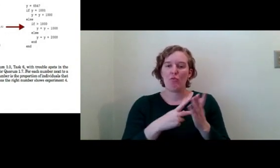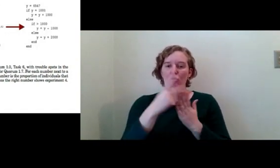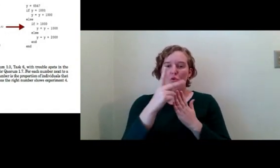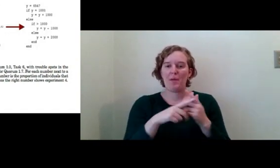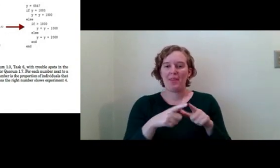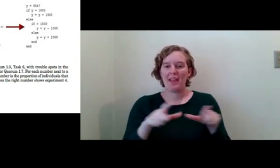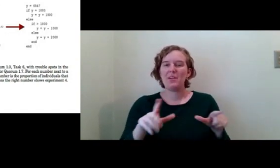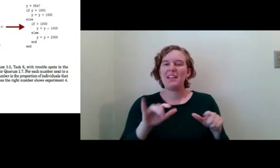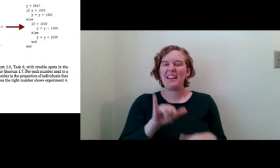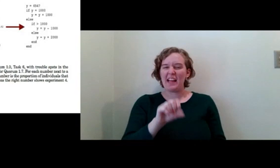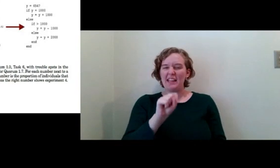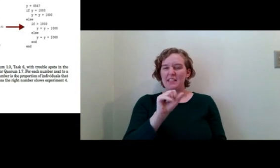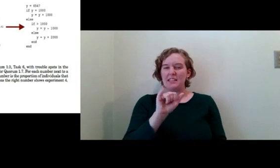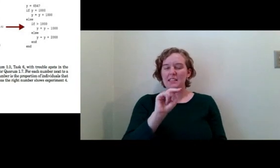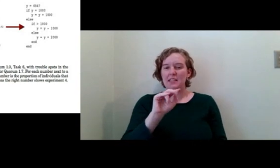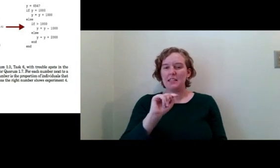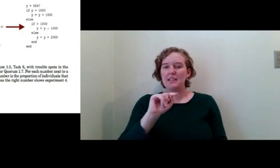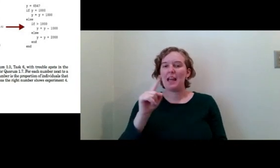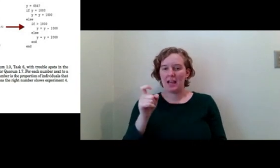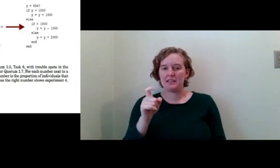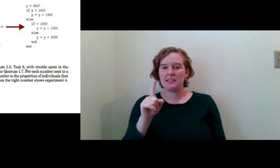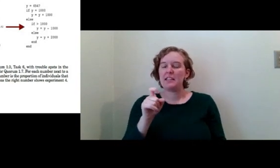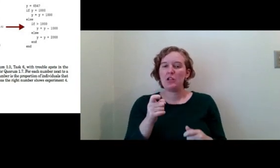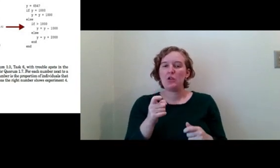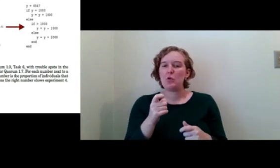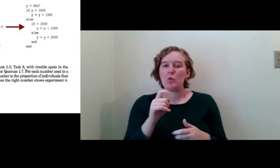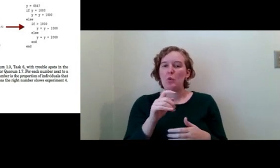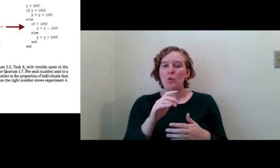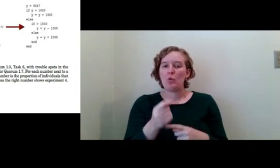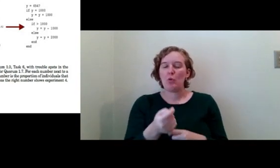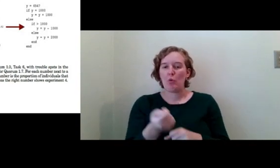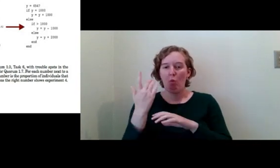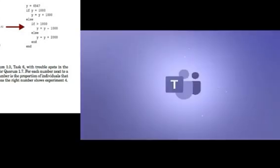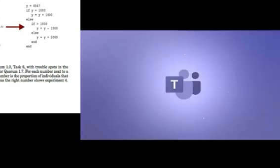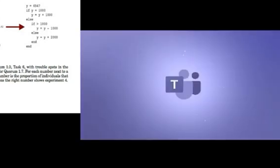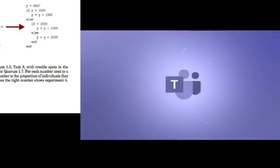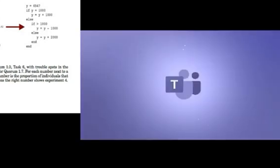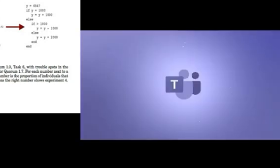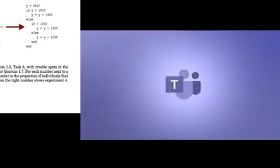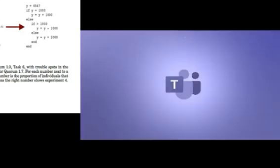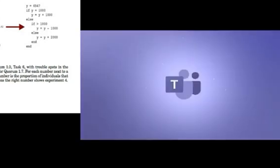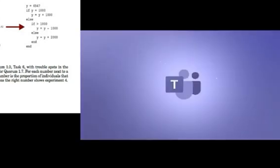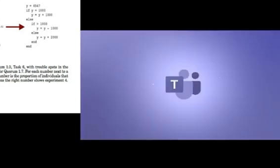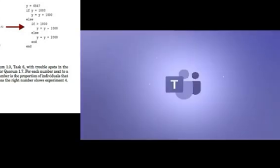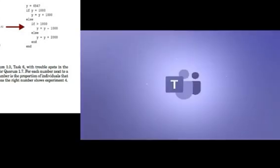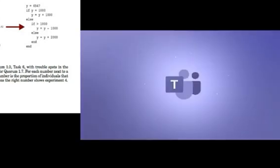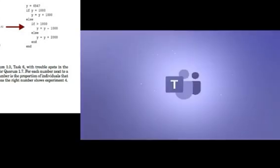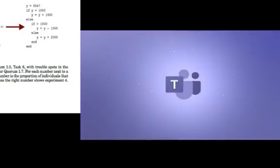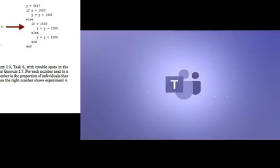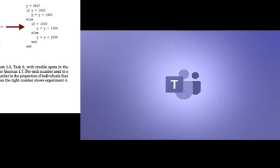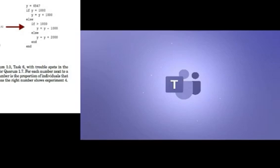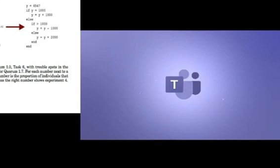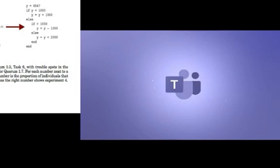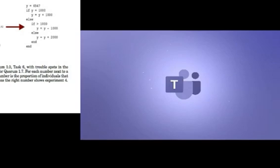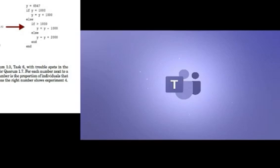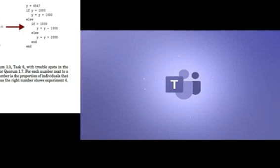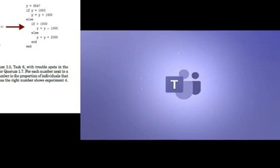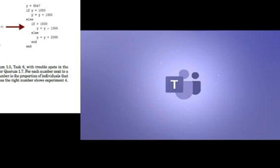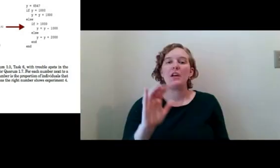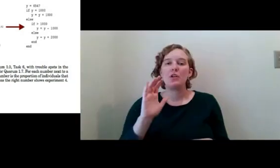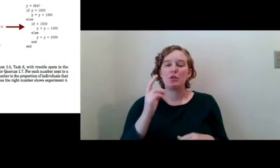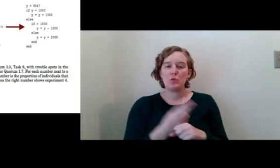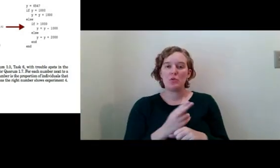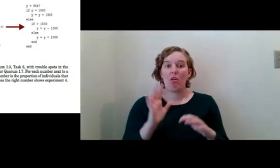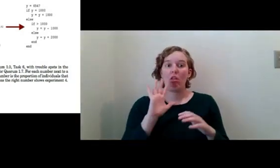to go away. It needs to be deprecated for evidence-based choices. Notably, C used lots of terminology that really